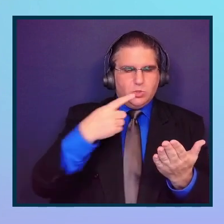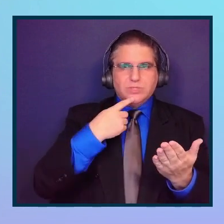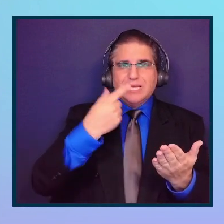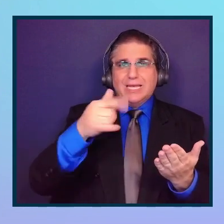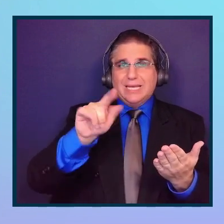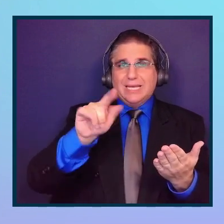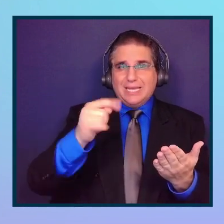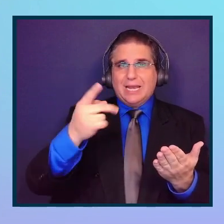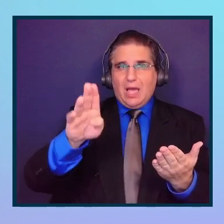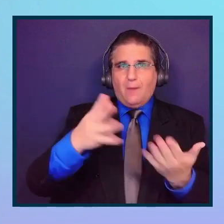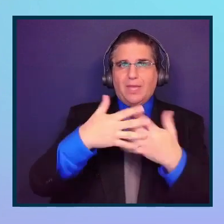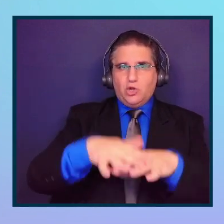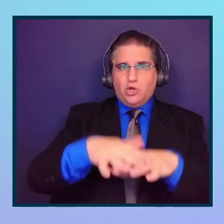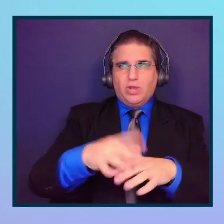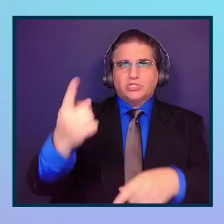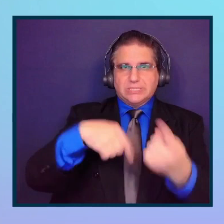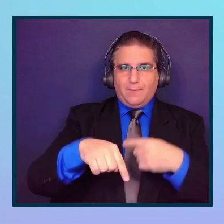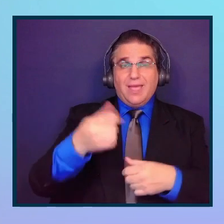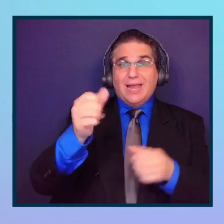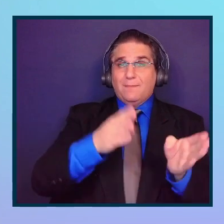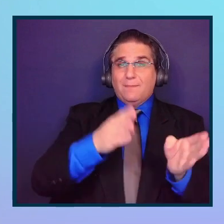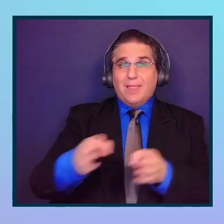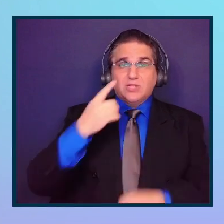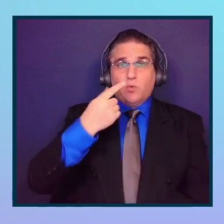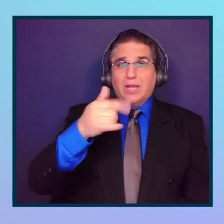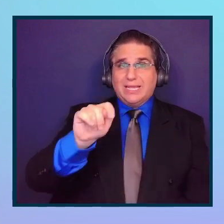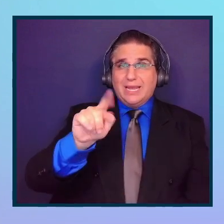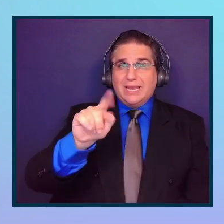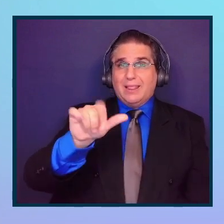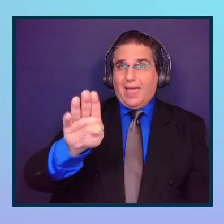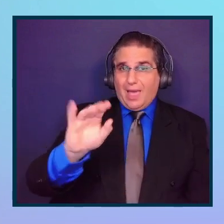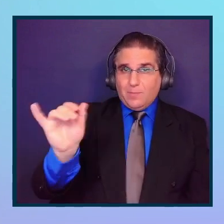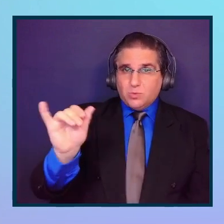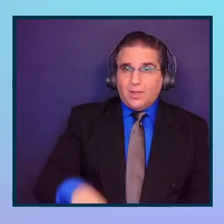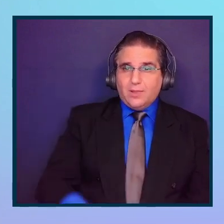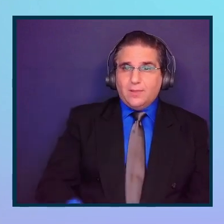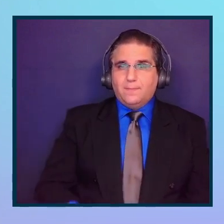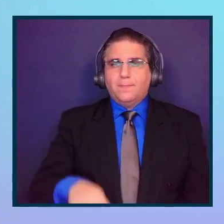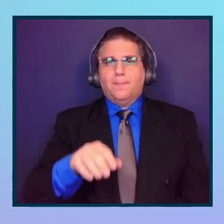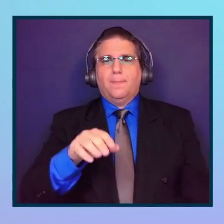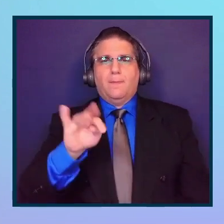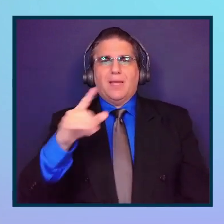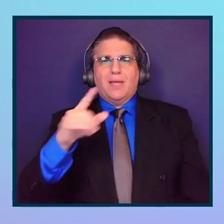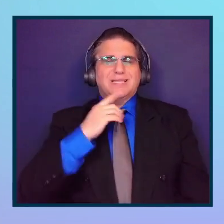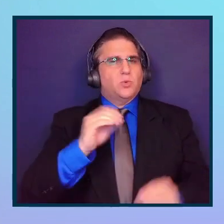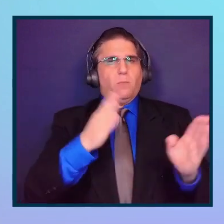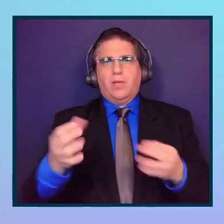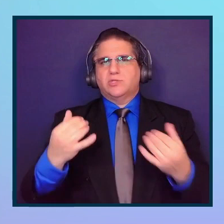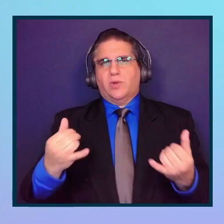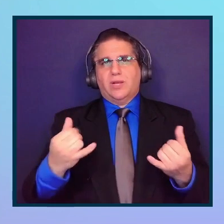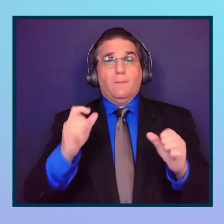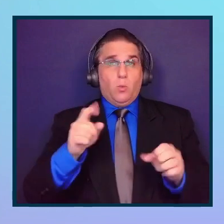GitHub integration is on the way. Any plans for GitLab as well? No plans currently, but we can definitely look